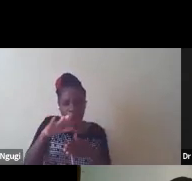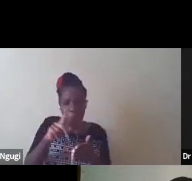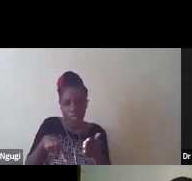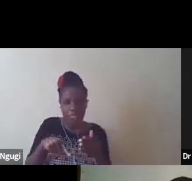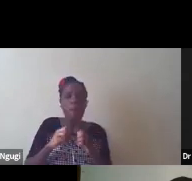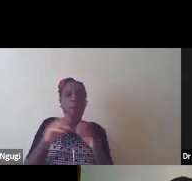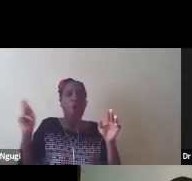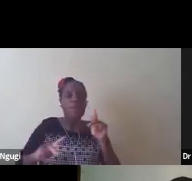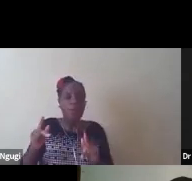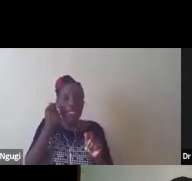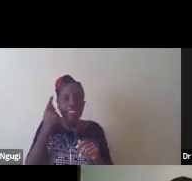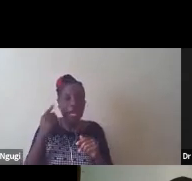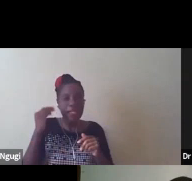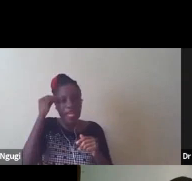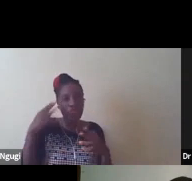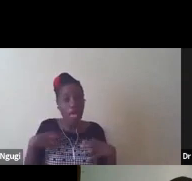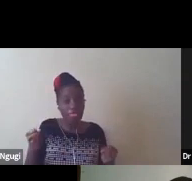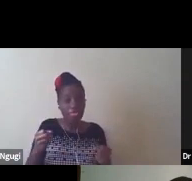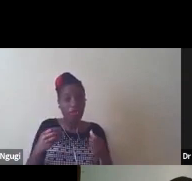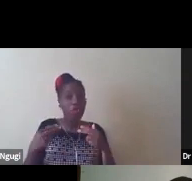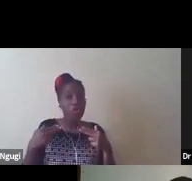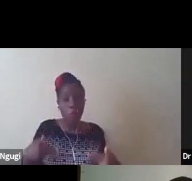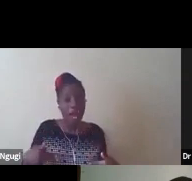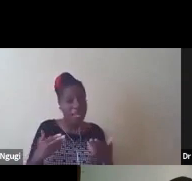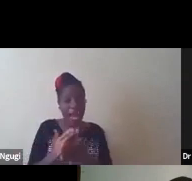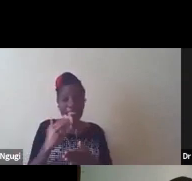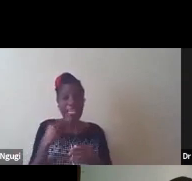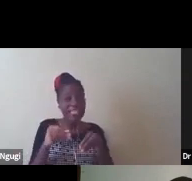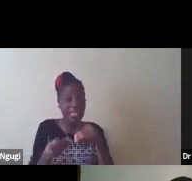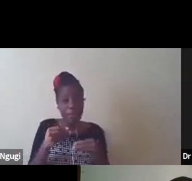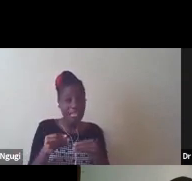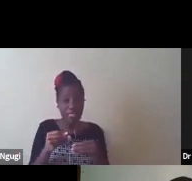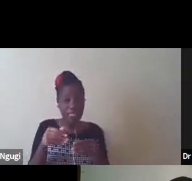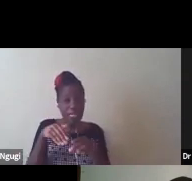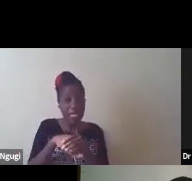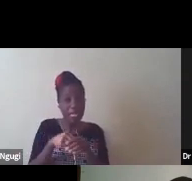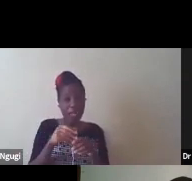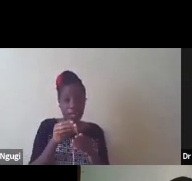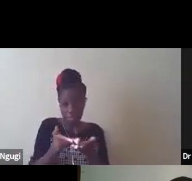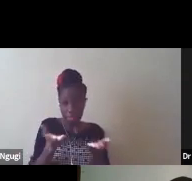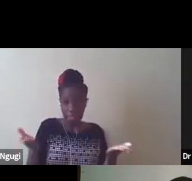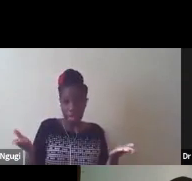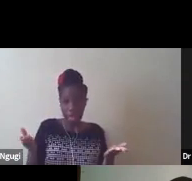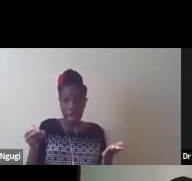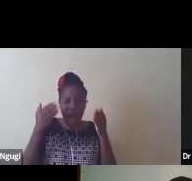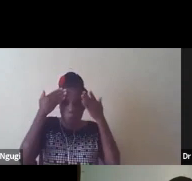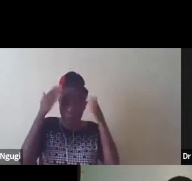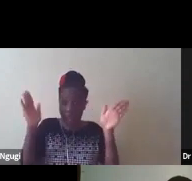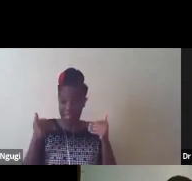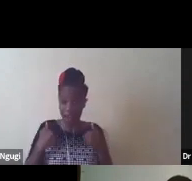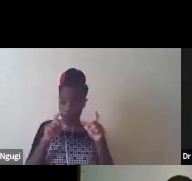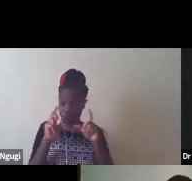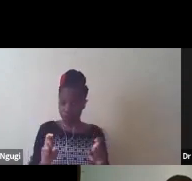mental health, human rights, and disability within our population. That's the issue about awareness. We